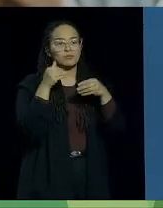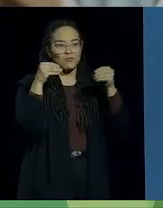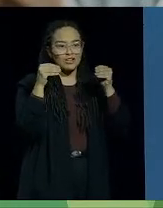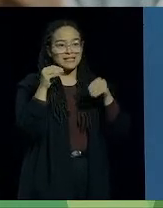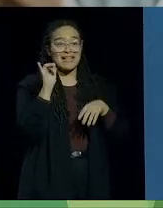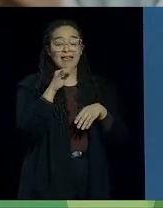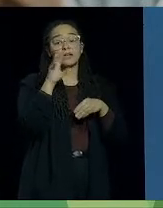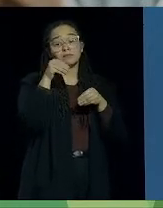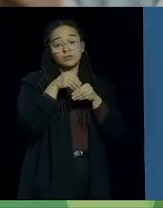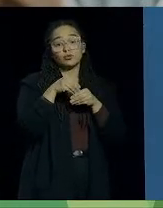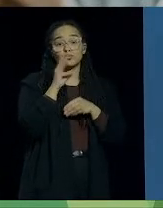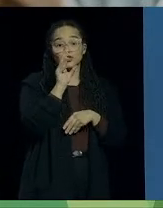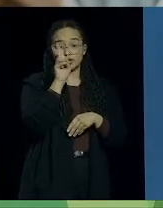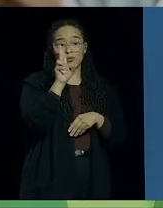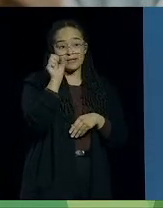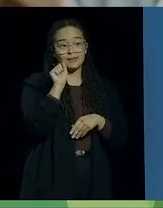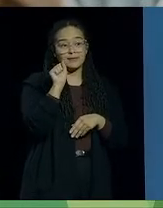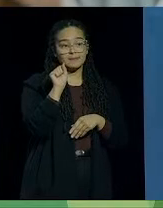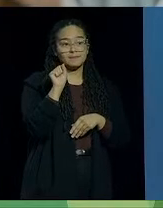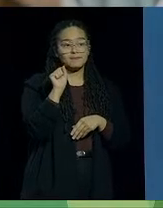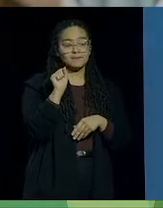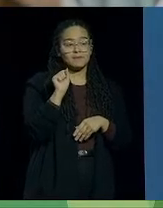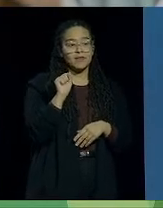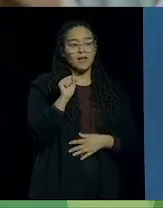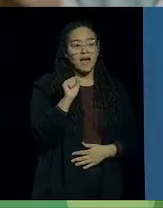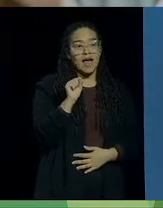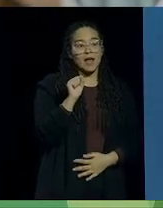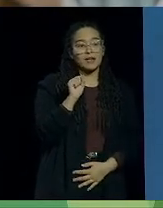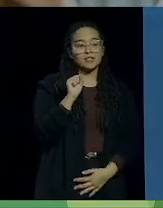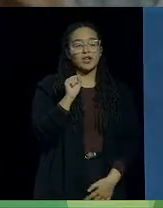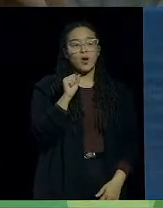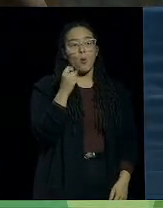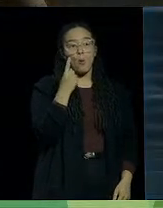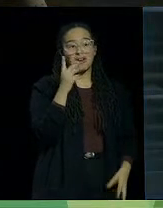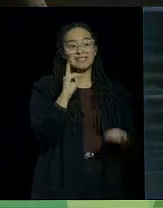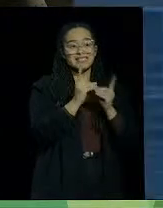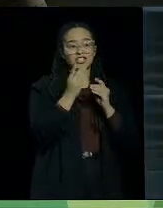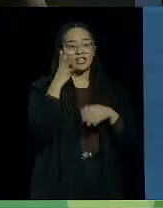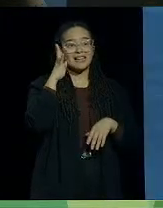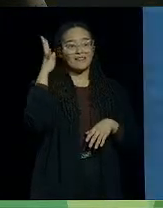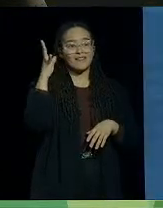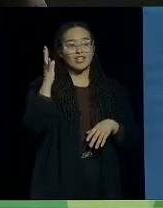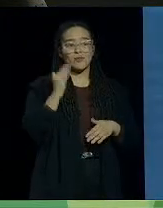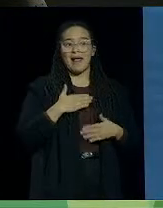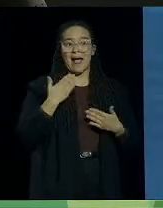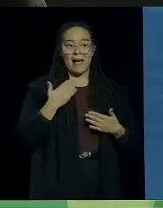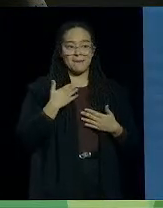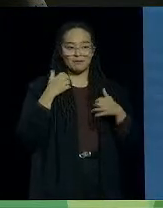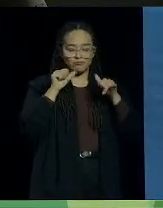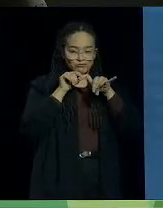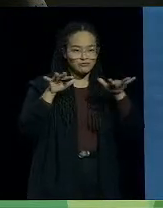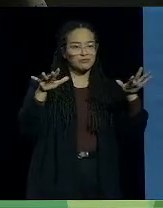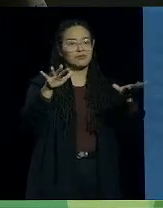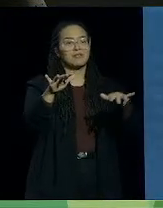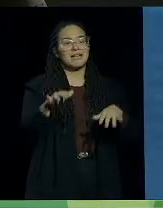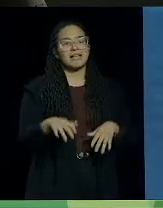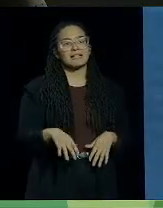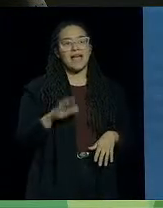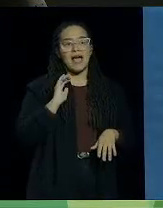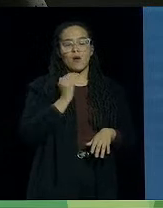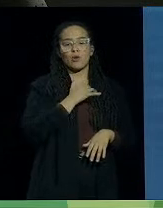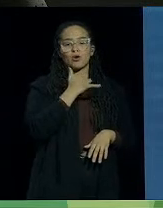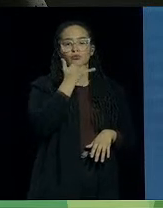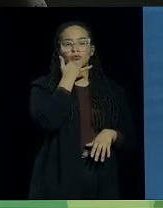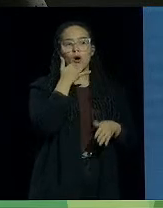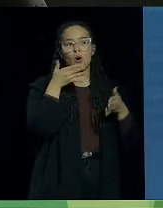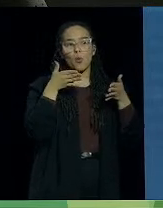of course, includes the United States. And one digital innovation we're pleased to be rolling out more widely is our